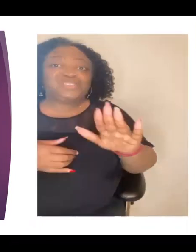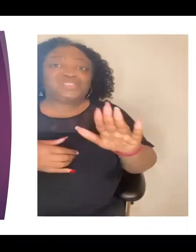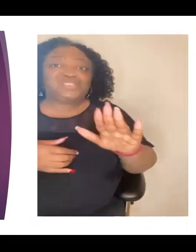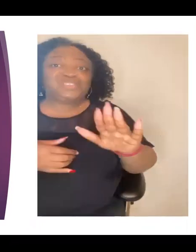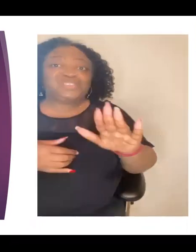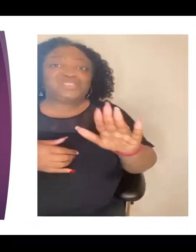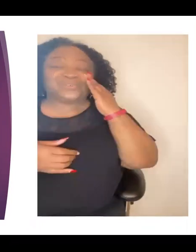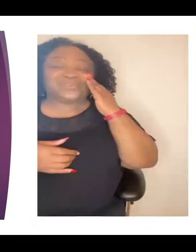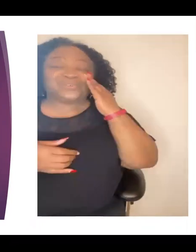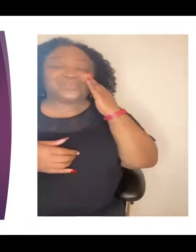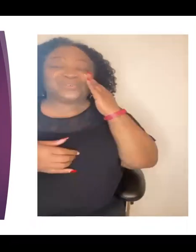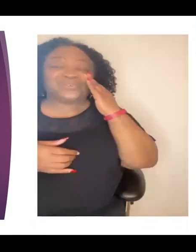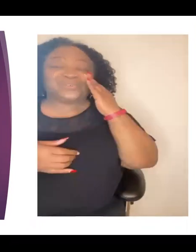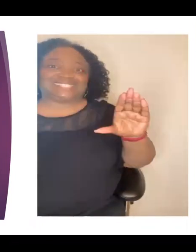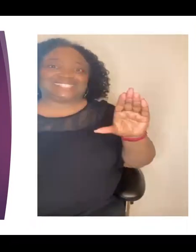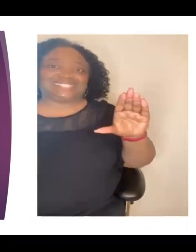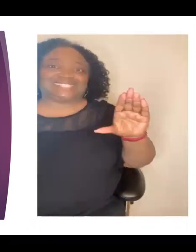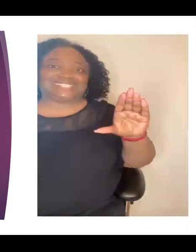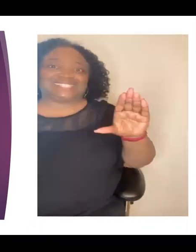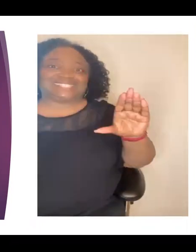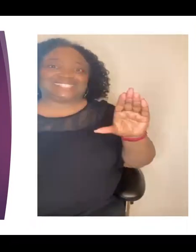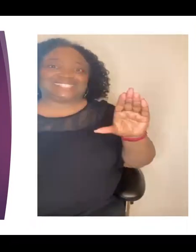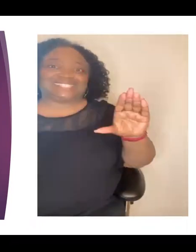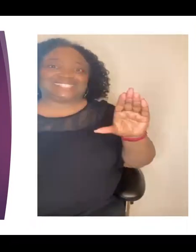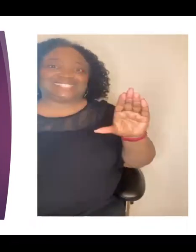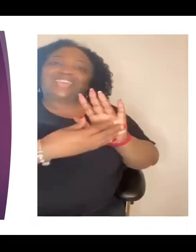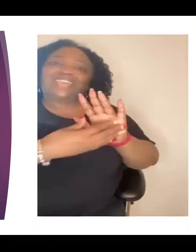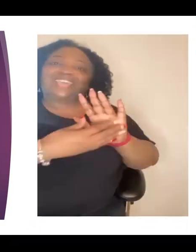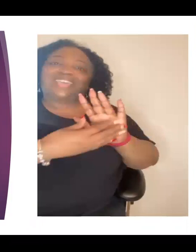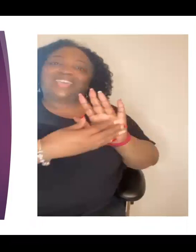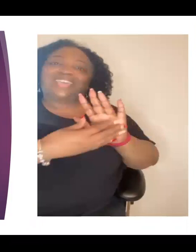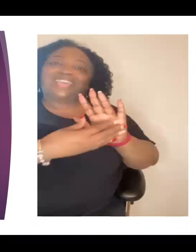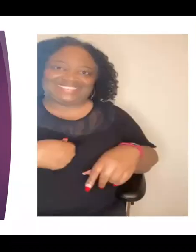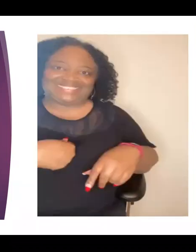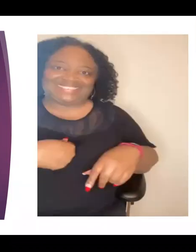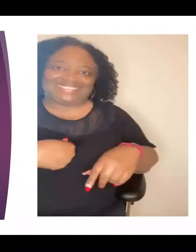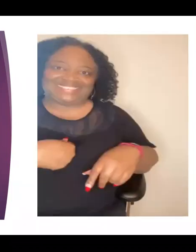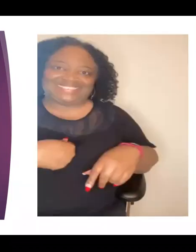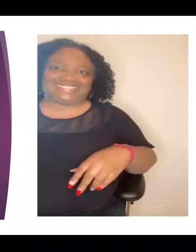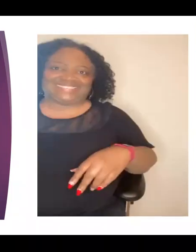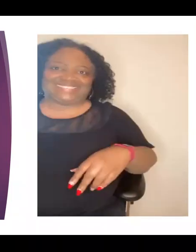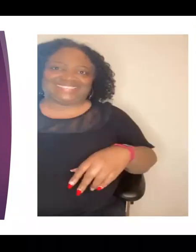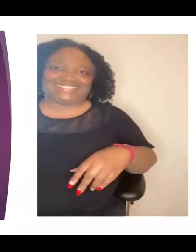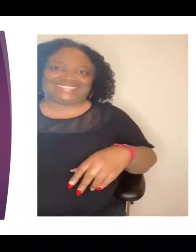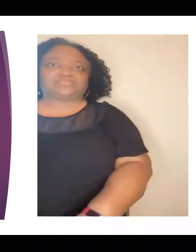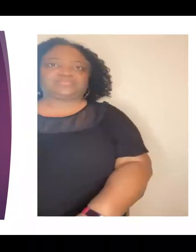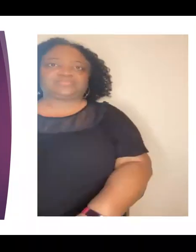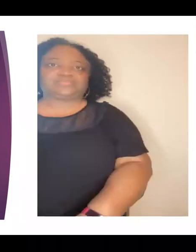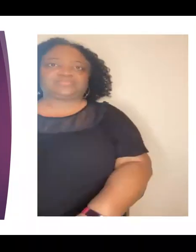Now you know the ABCs. Next time, copy me.